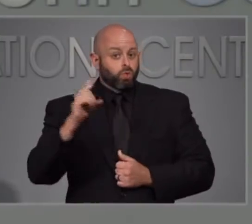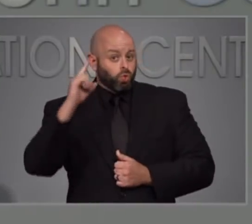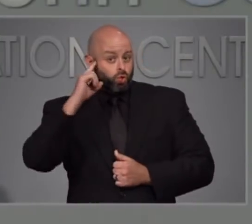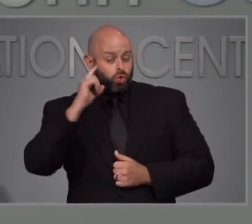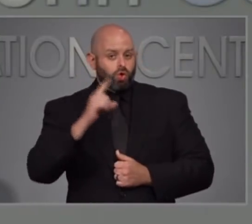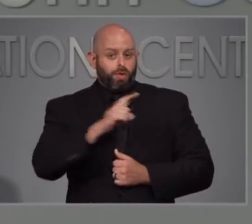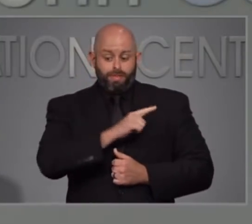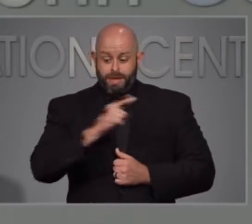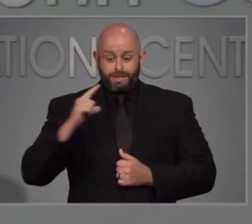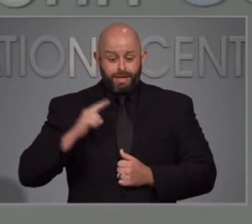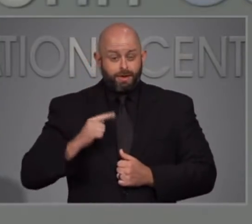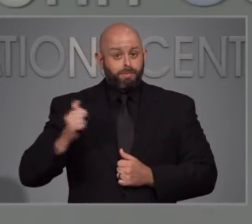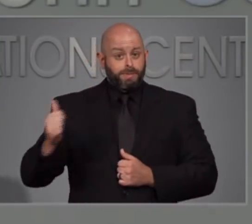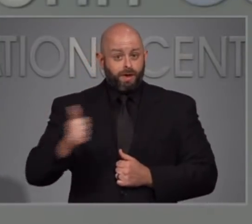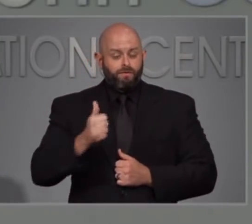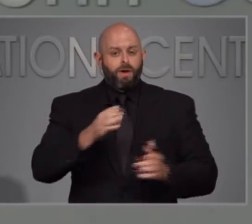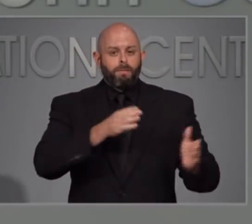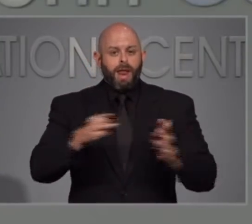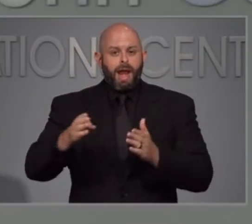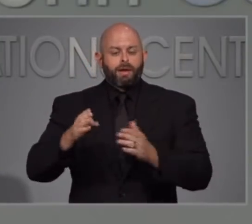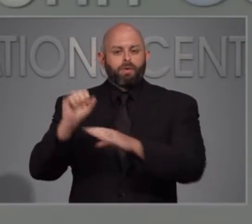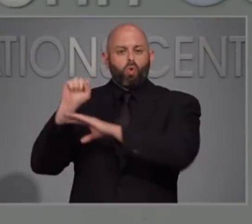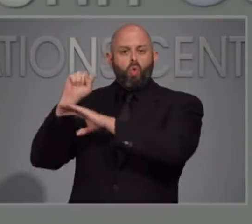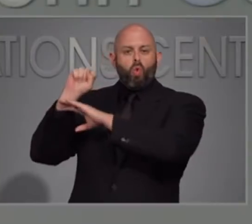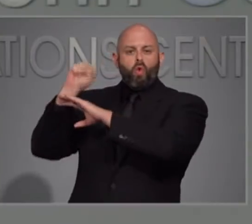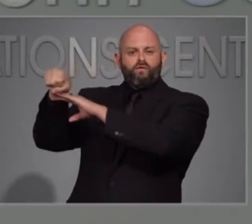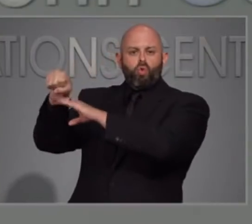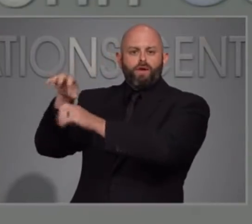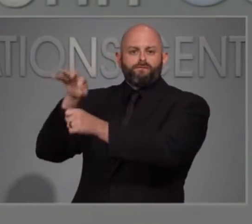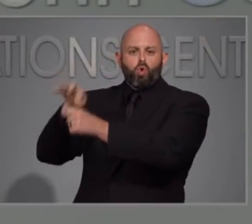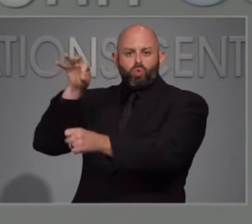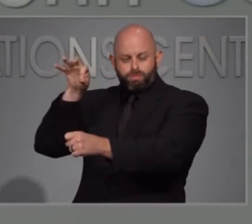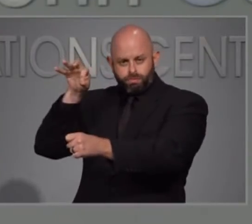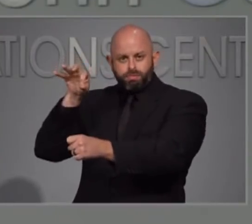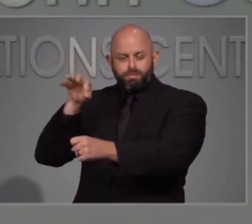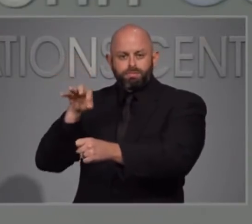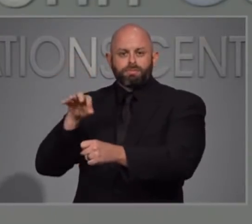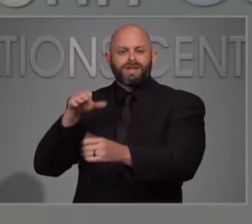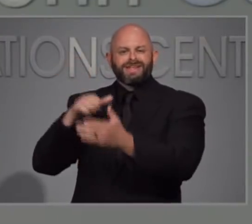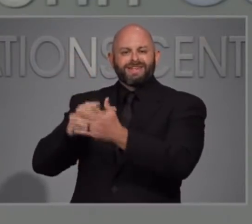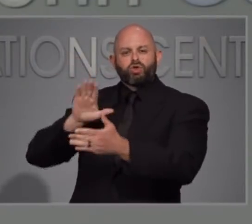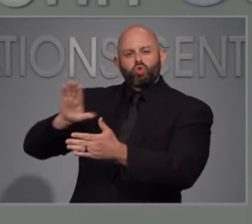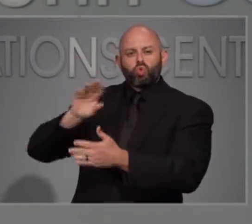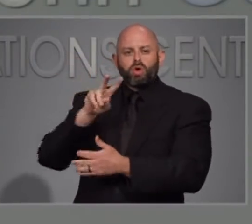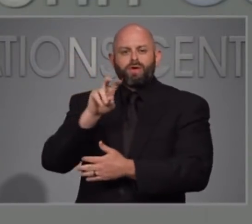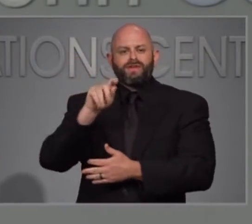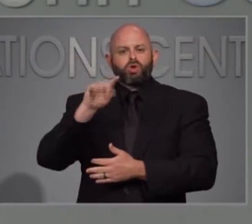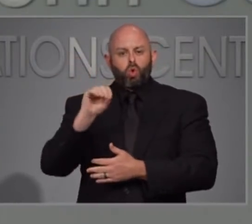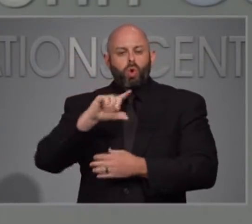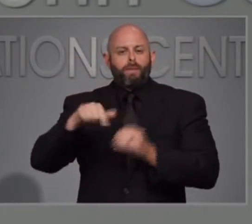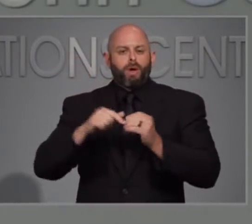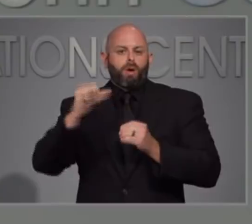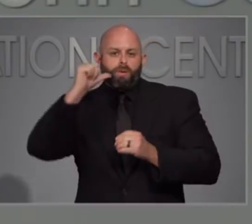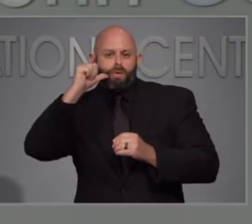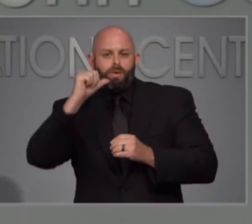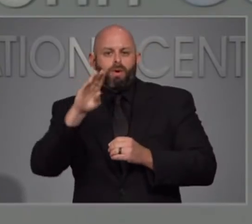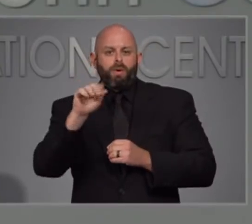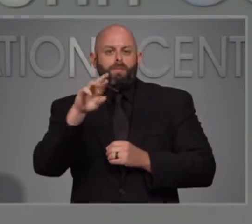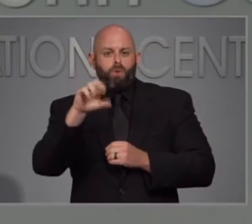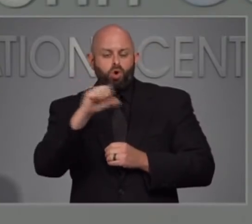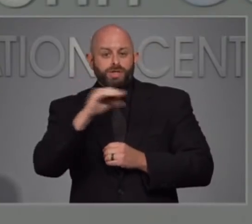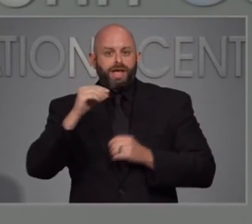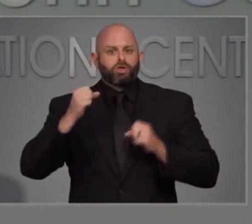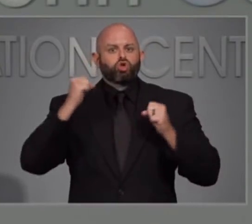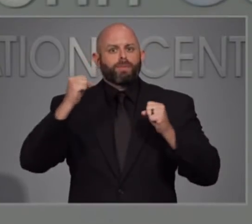your veto of the bill that would have reopened bars and gyms. What do you say to